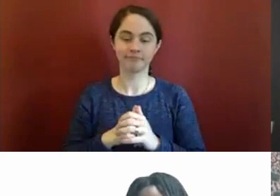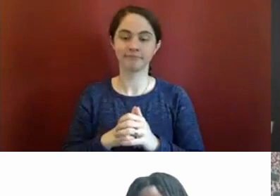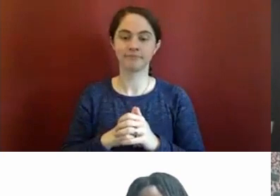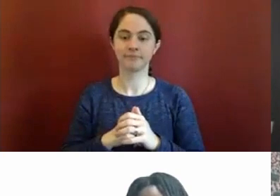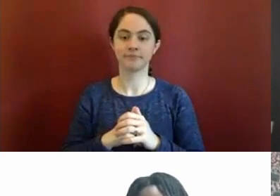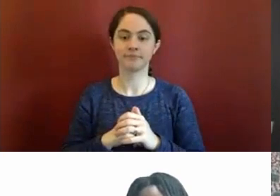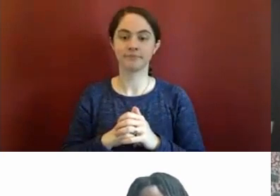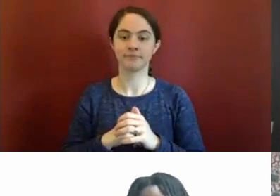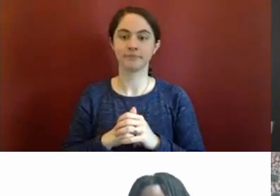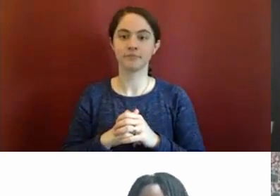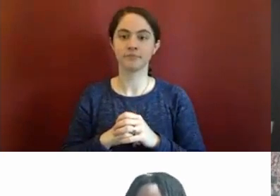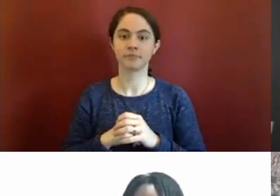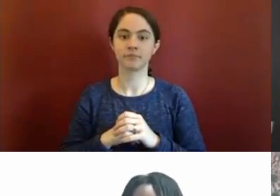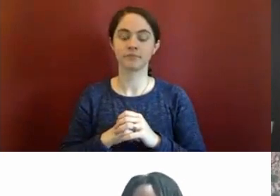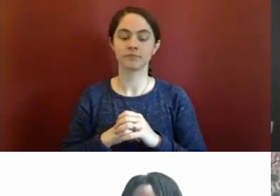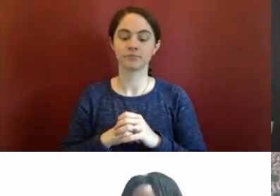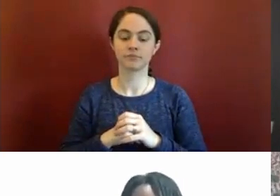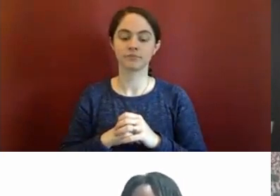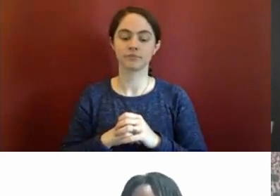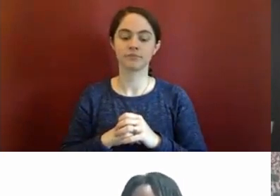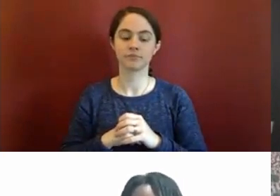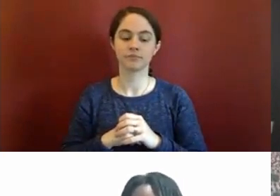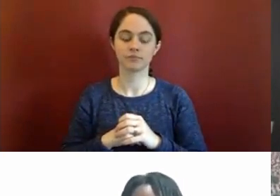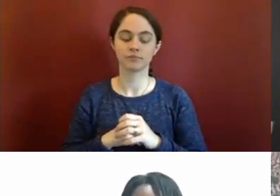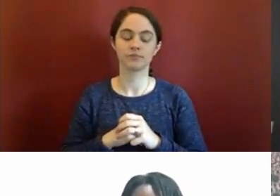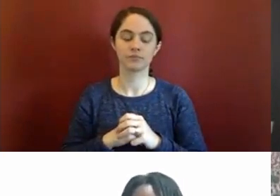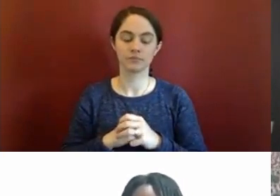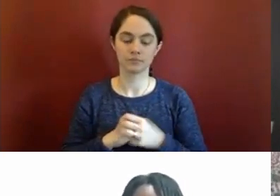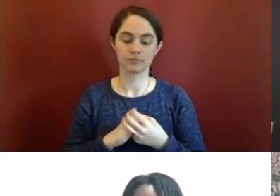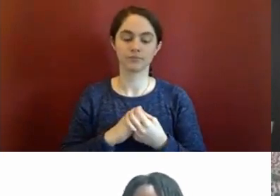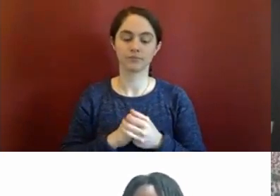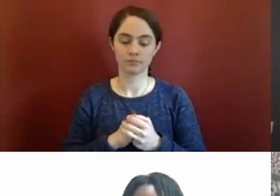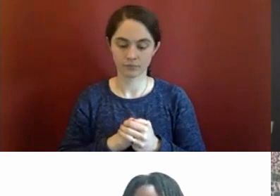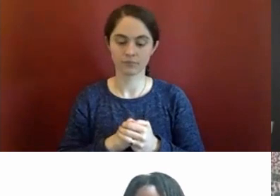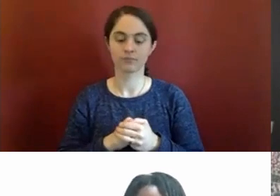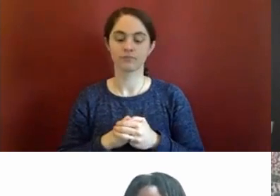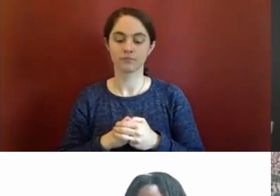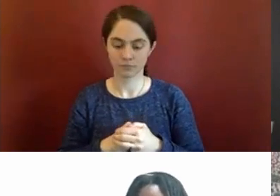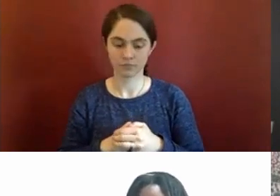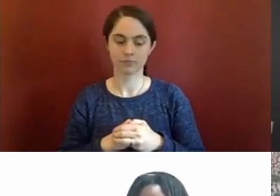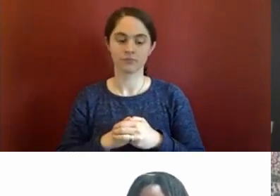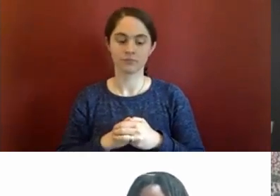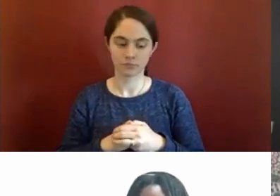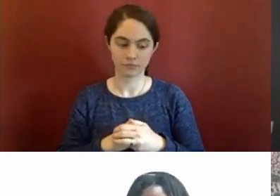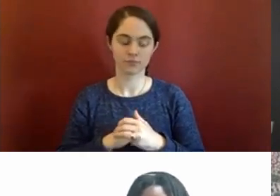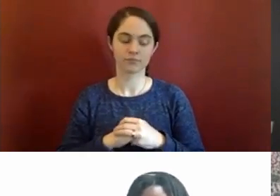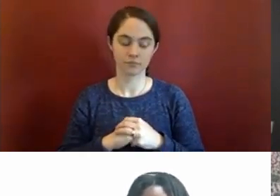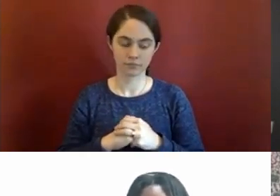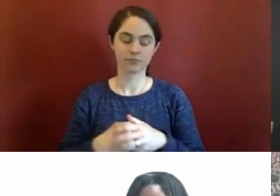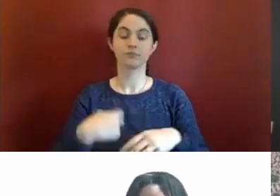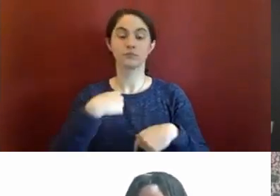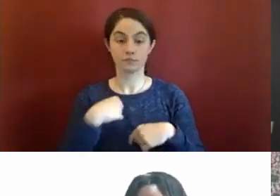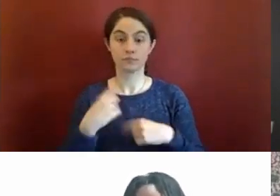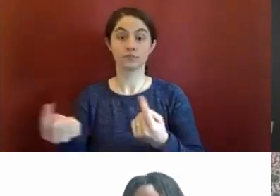when I come here in the ESL, when I have ESL, all the kids is only speak different language